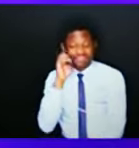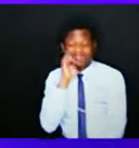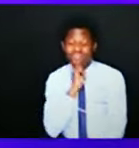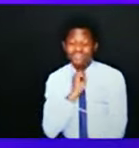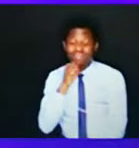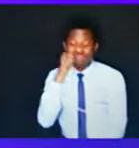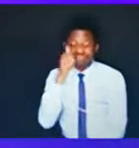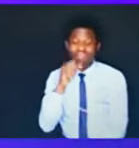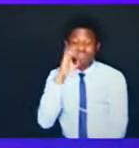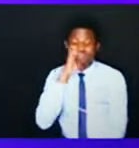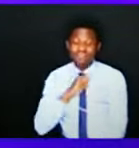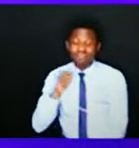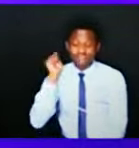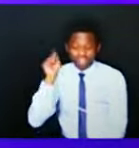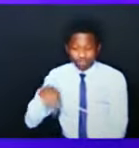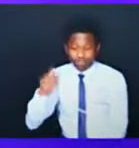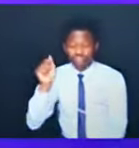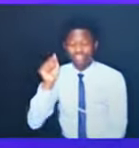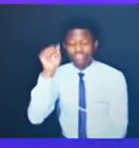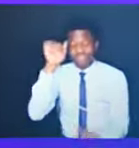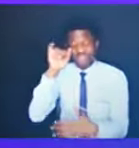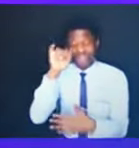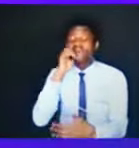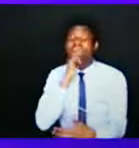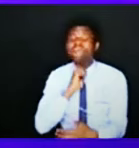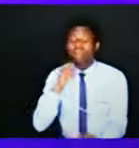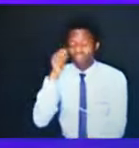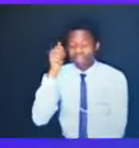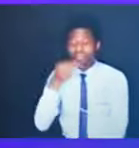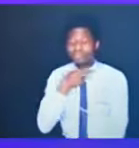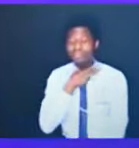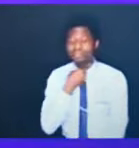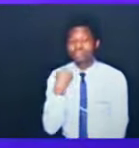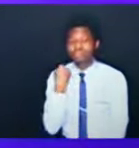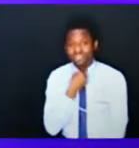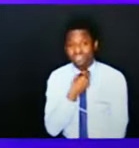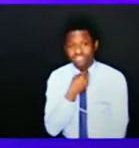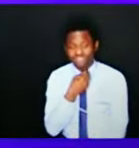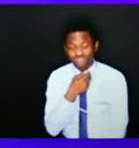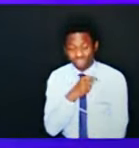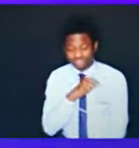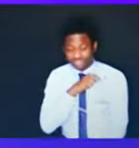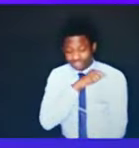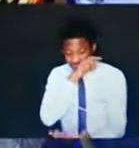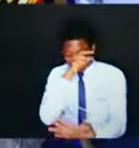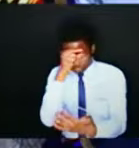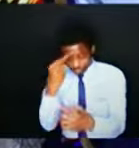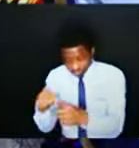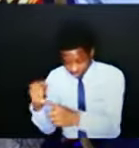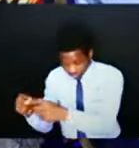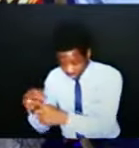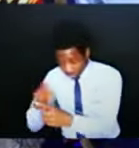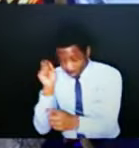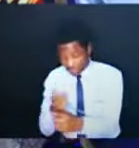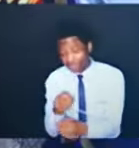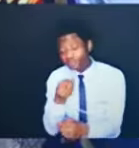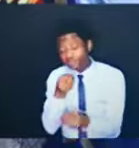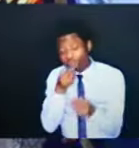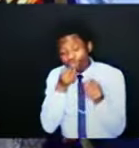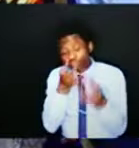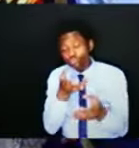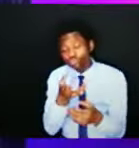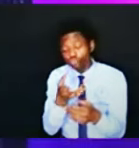every apostle, every pastor, these are the words you are to speak to the congregation. They are to